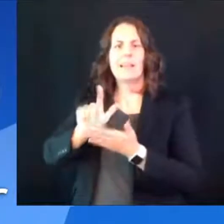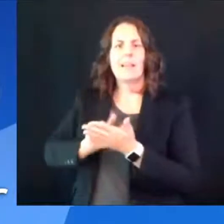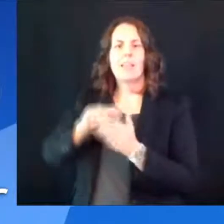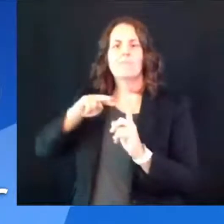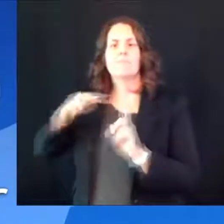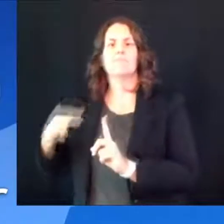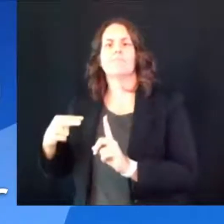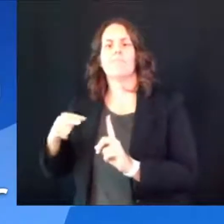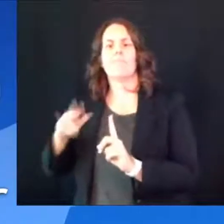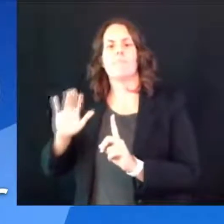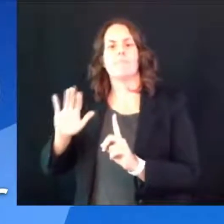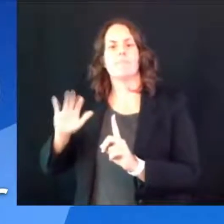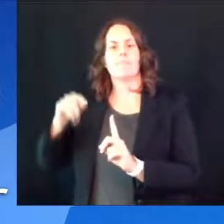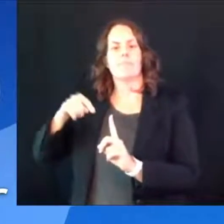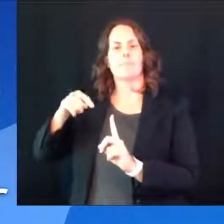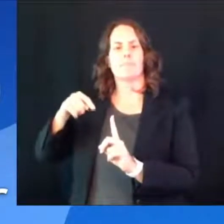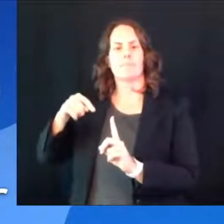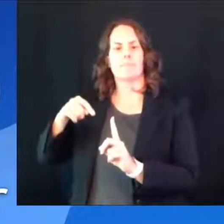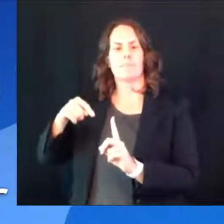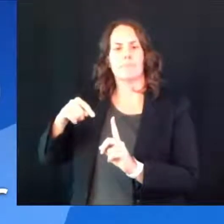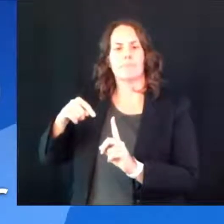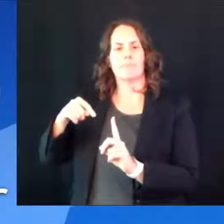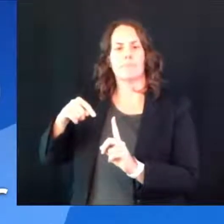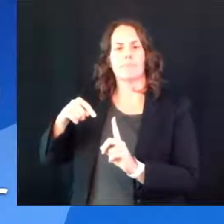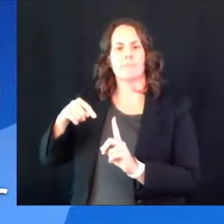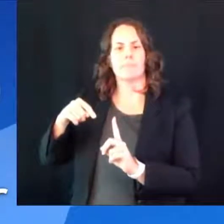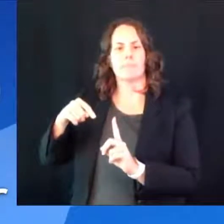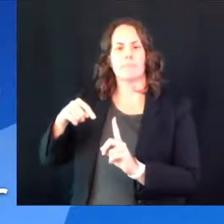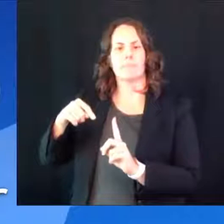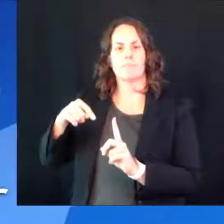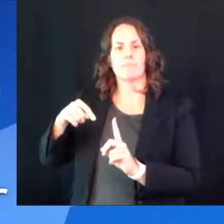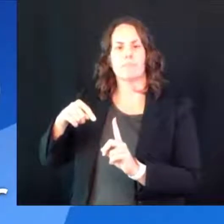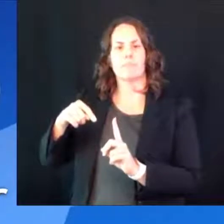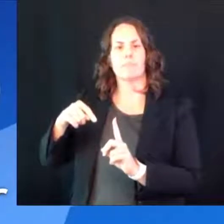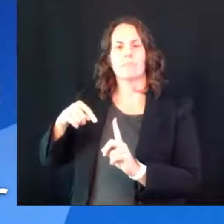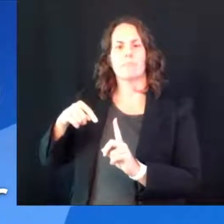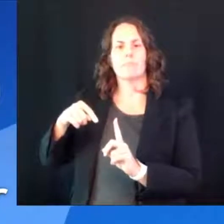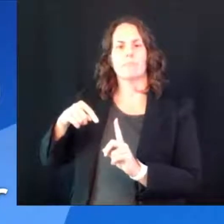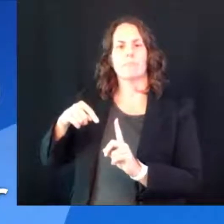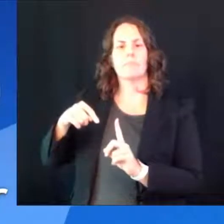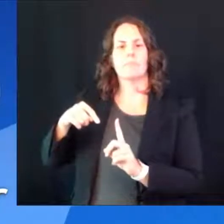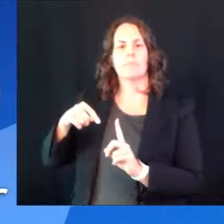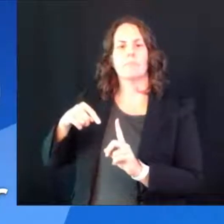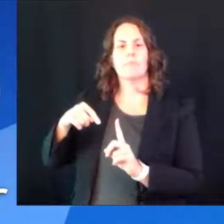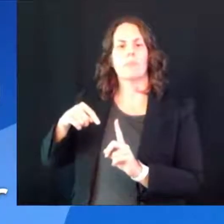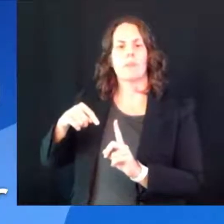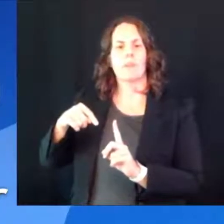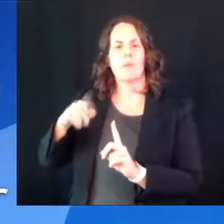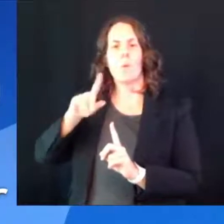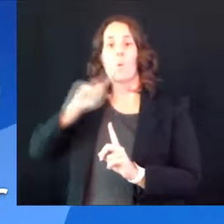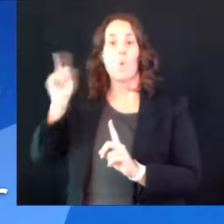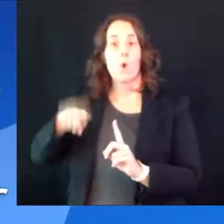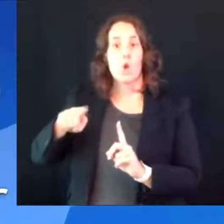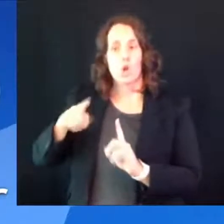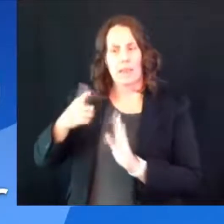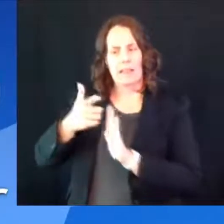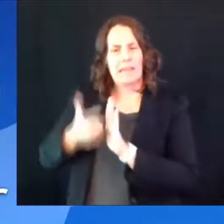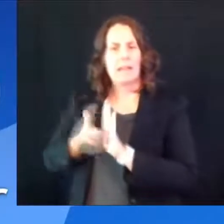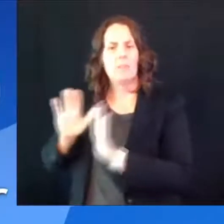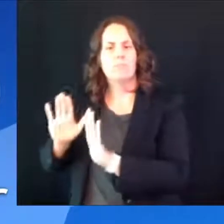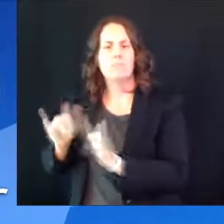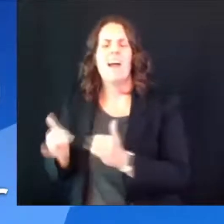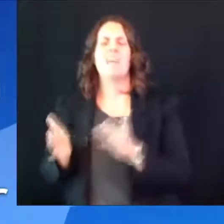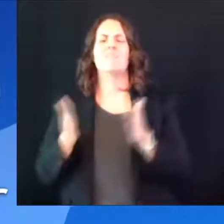Westergaard, if you could remind us about the scientific evidence or the scientific basis for